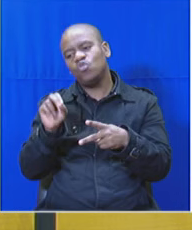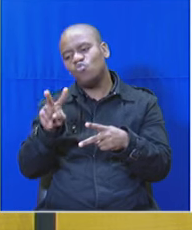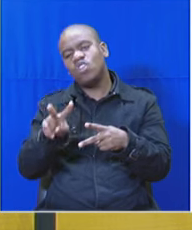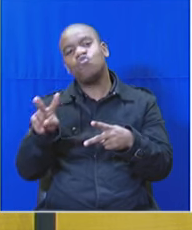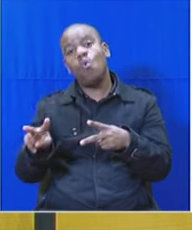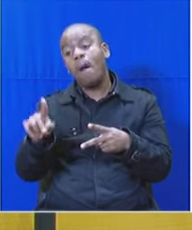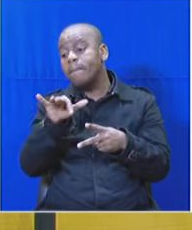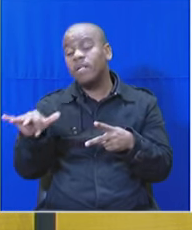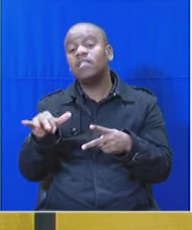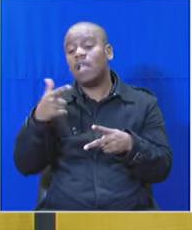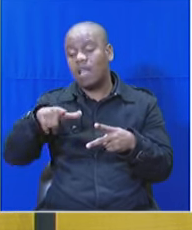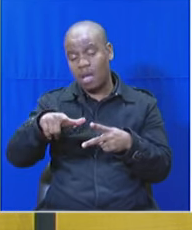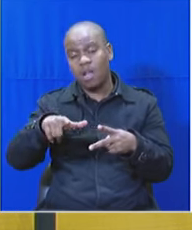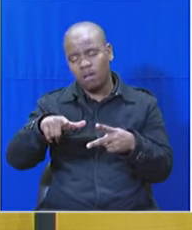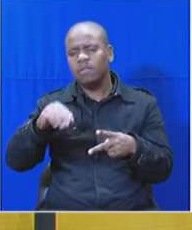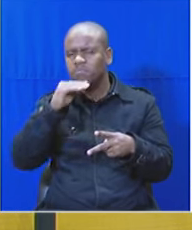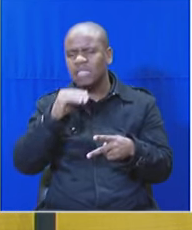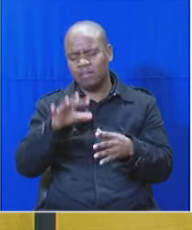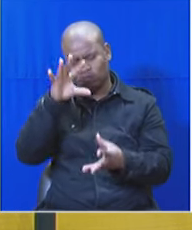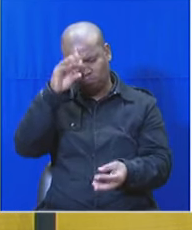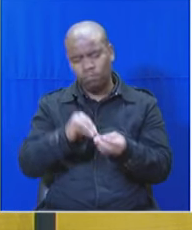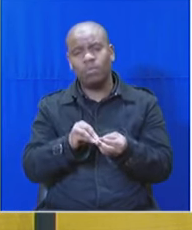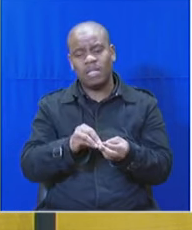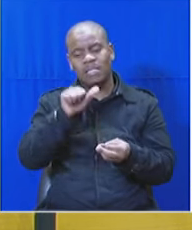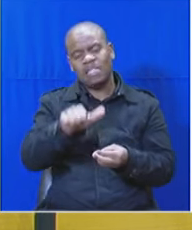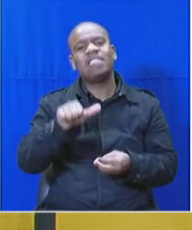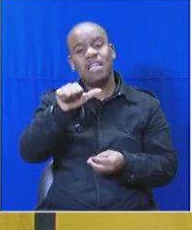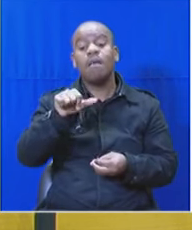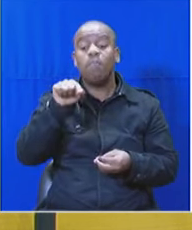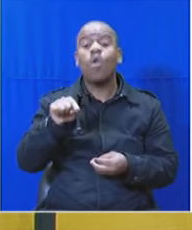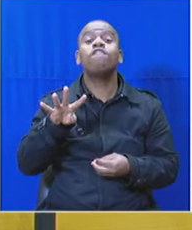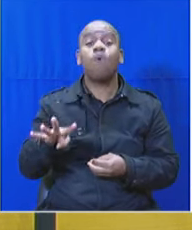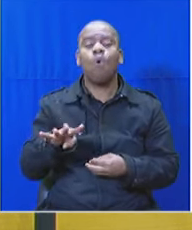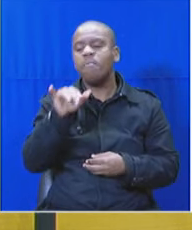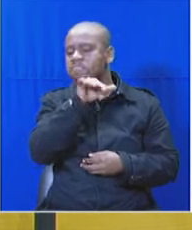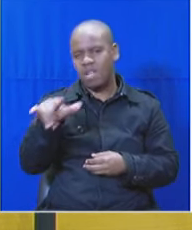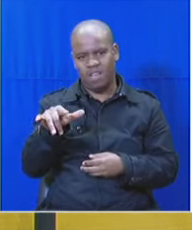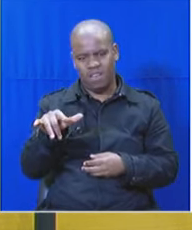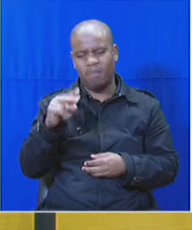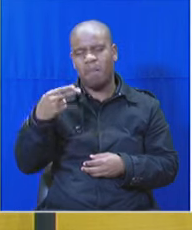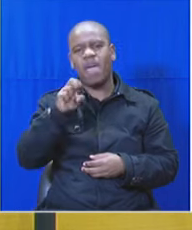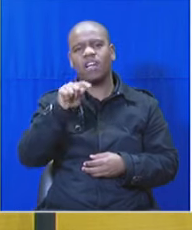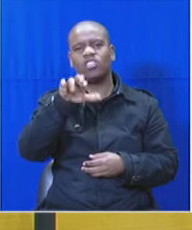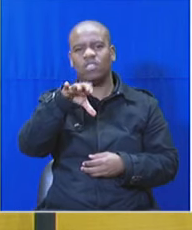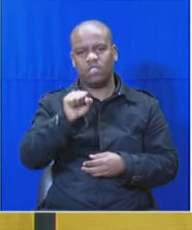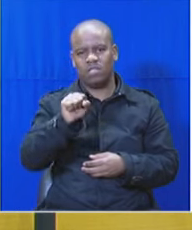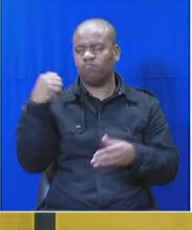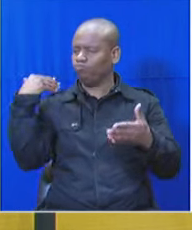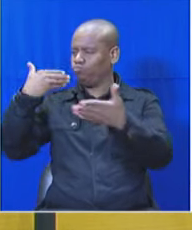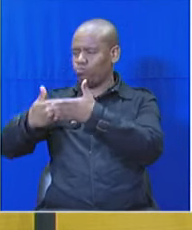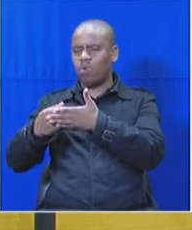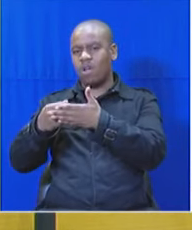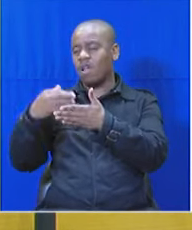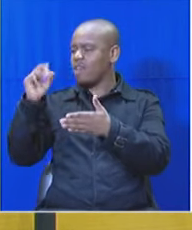land translates into 16.4 million hectares. From 94 to December